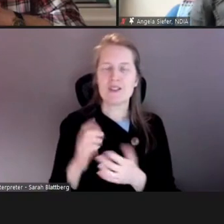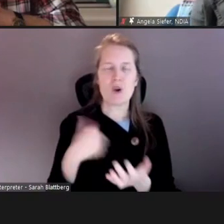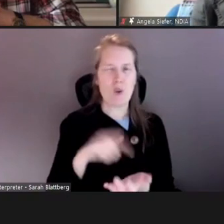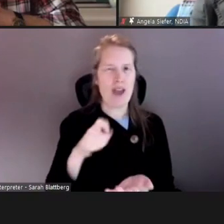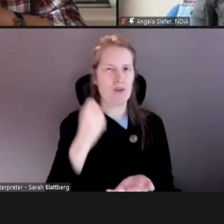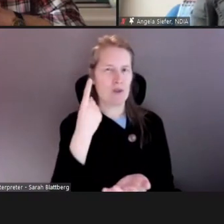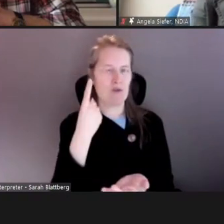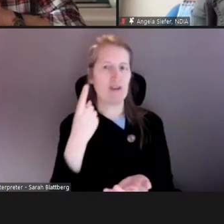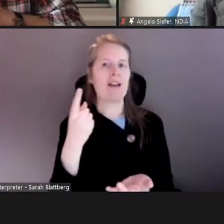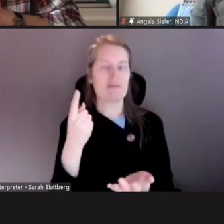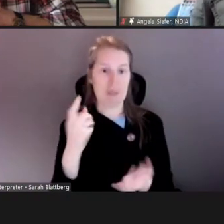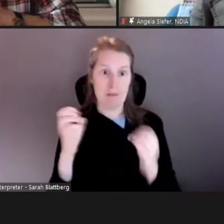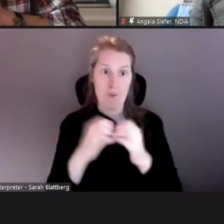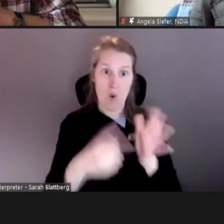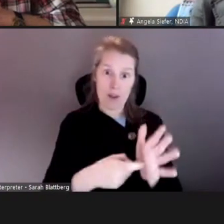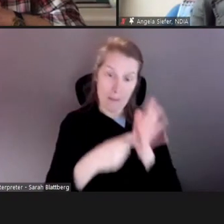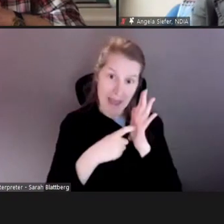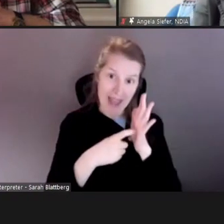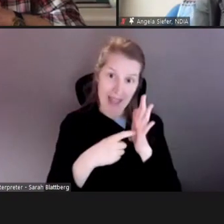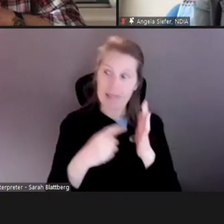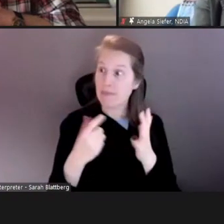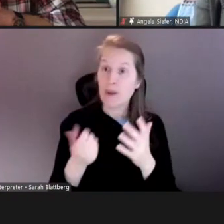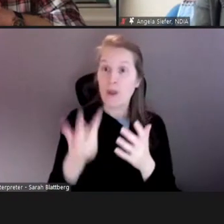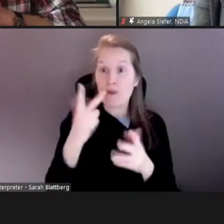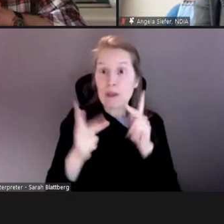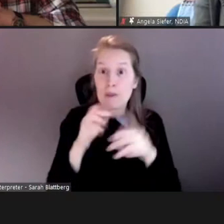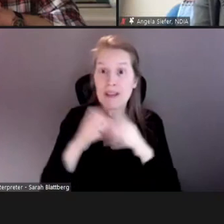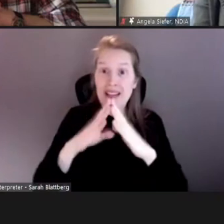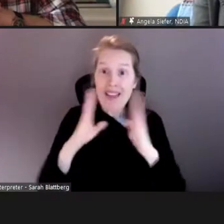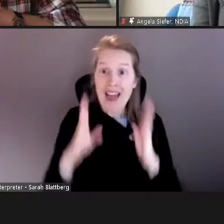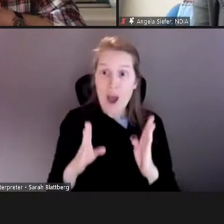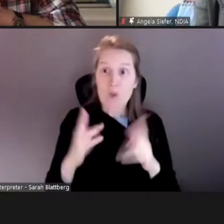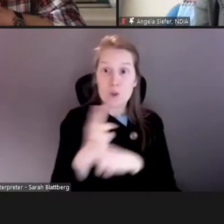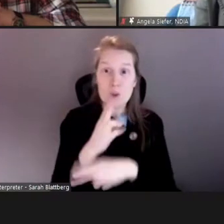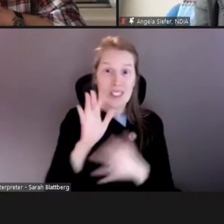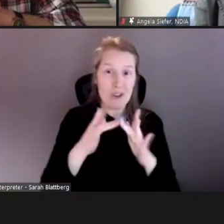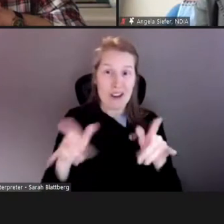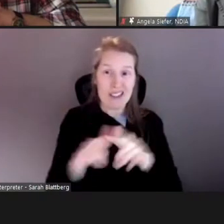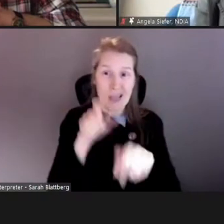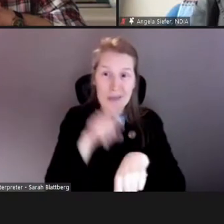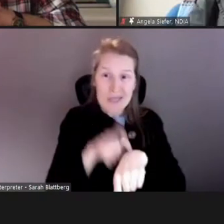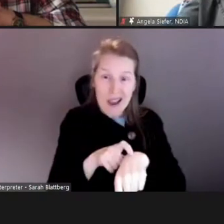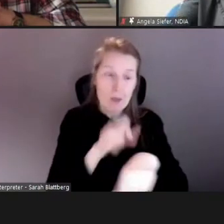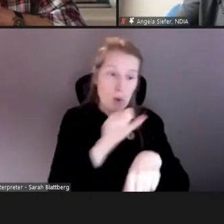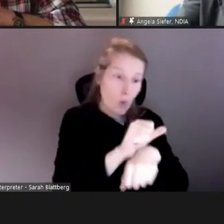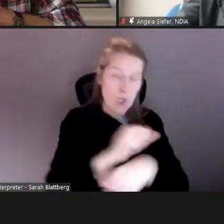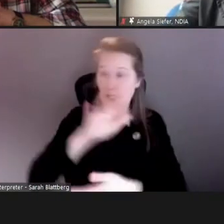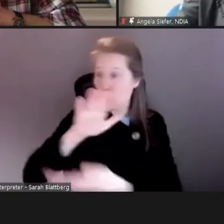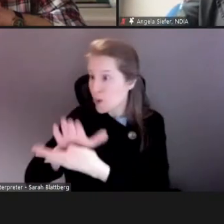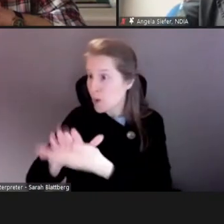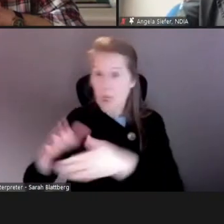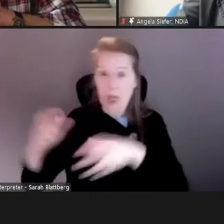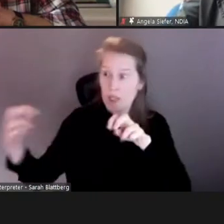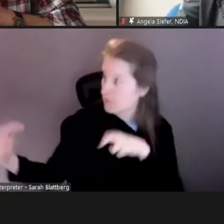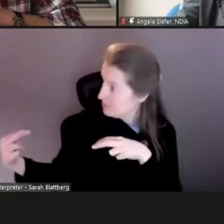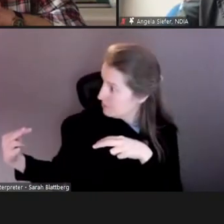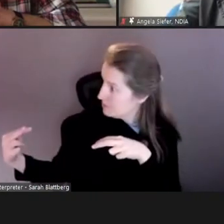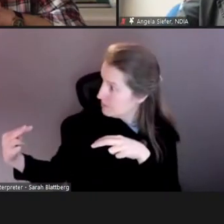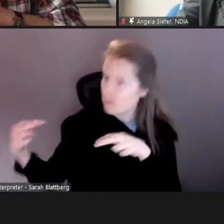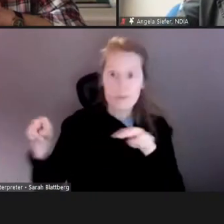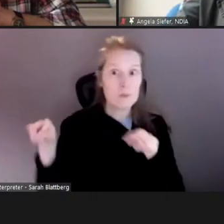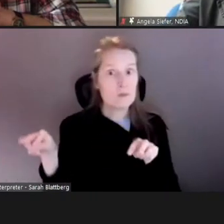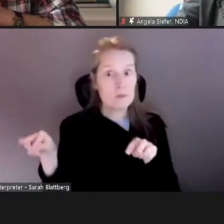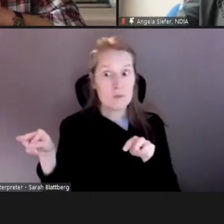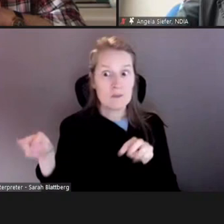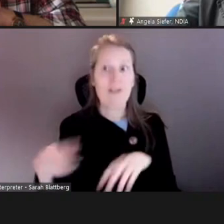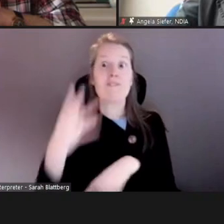was more demand within the household for broadband service meant that, you know, if you have a family of